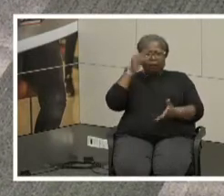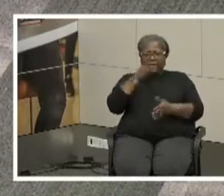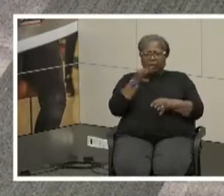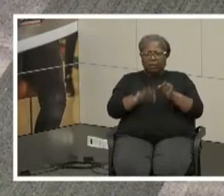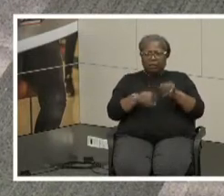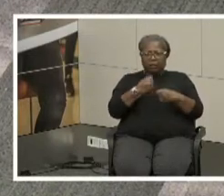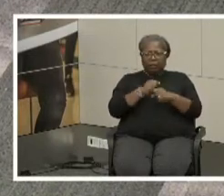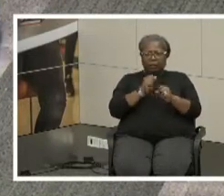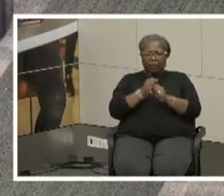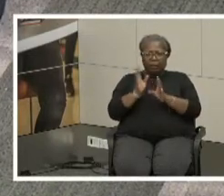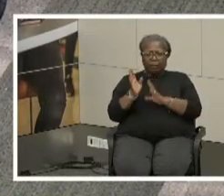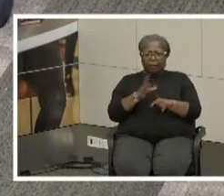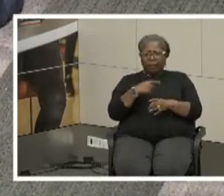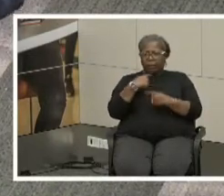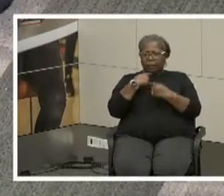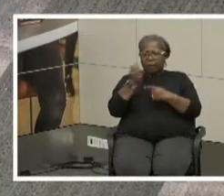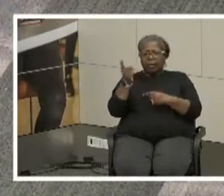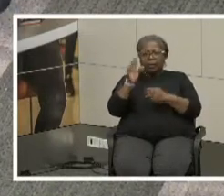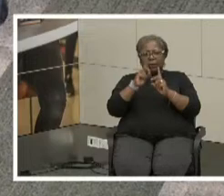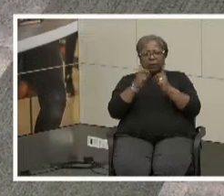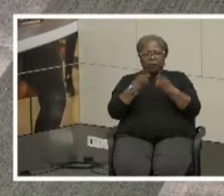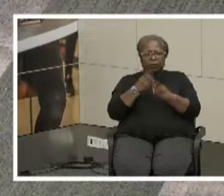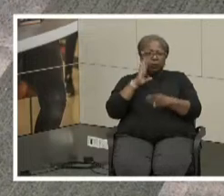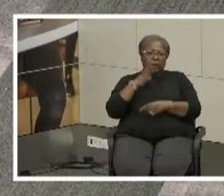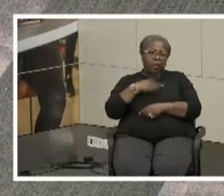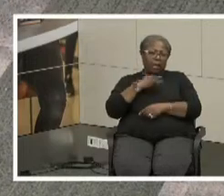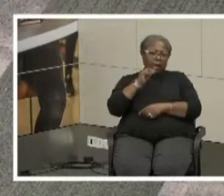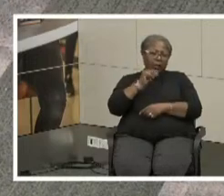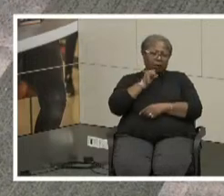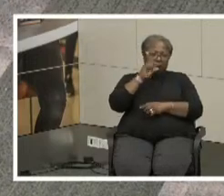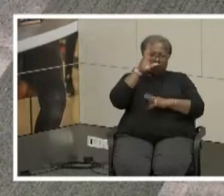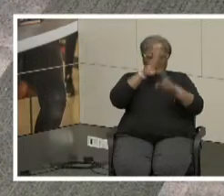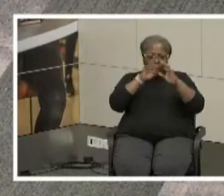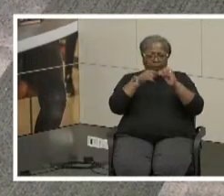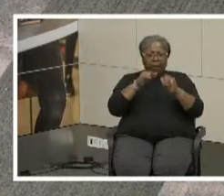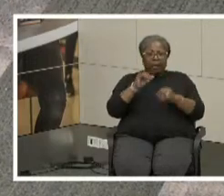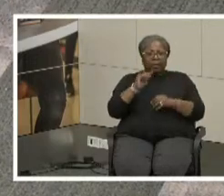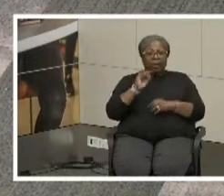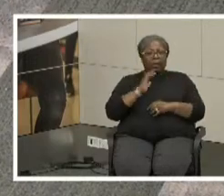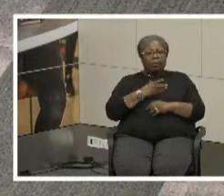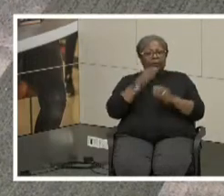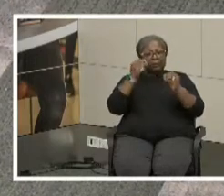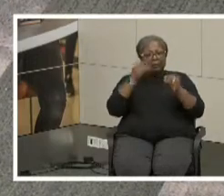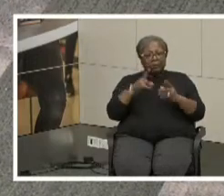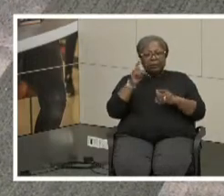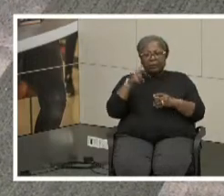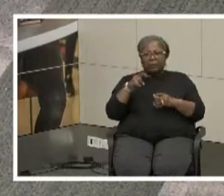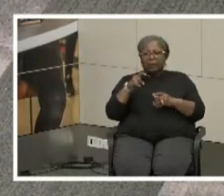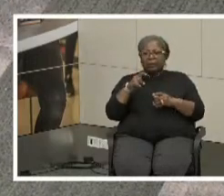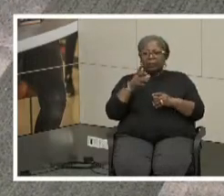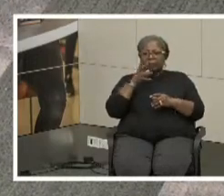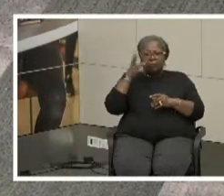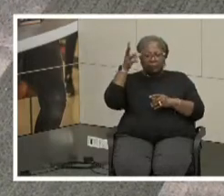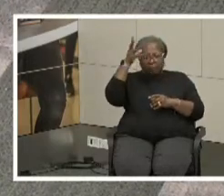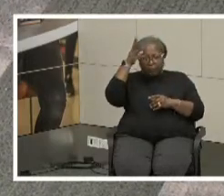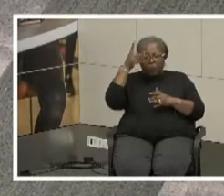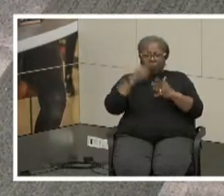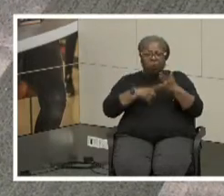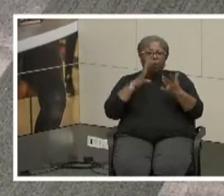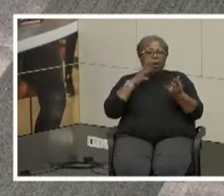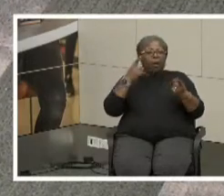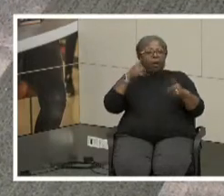simply make plans and tell the district you're going to like it don't worry about it our teachers need predictability our parents need